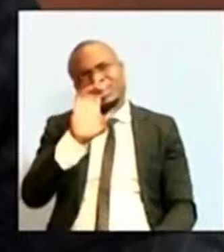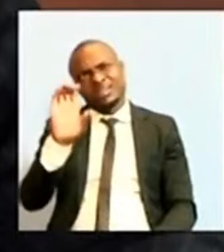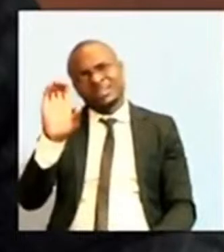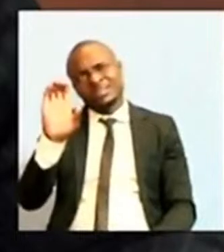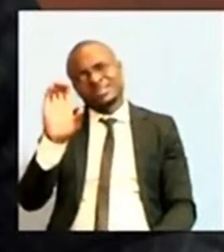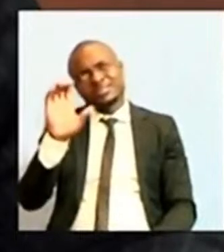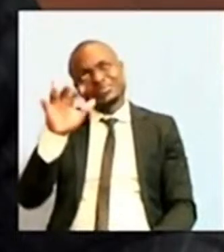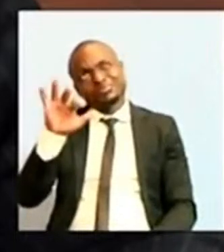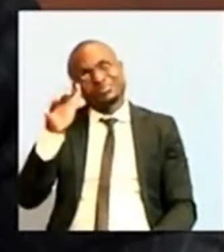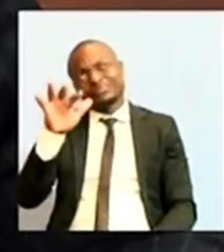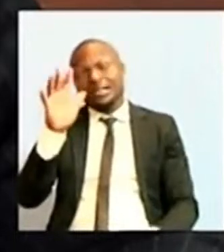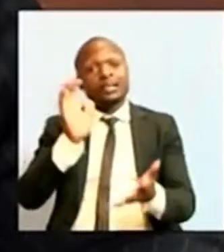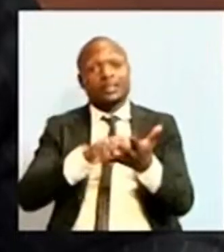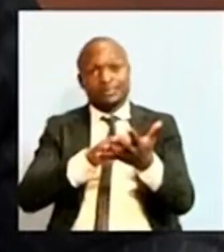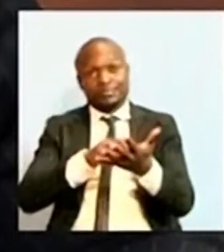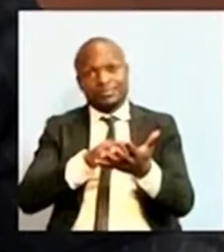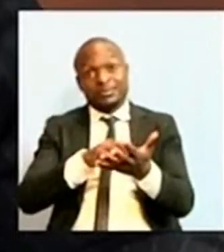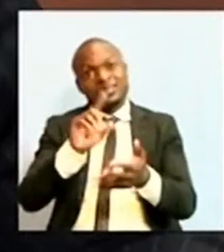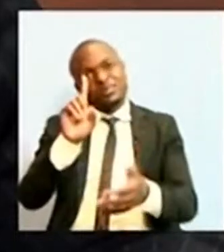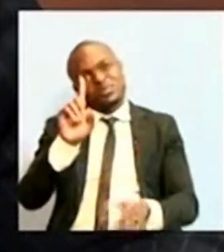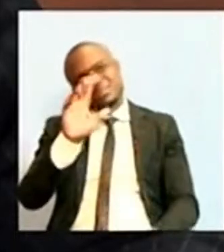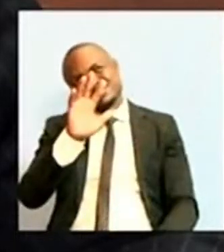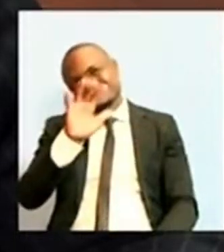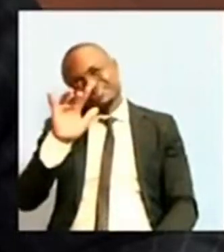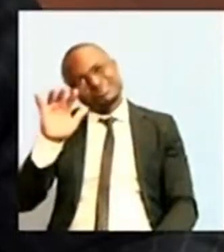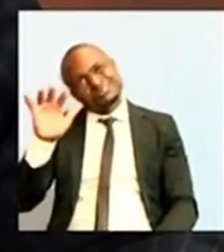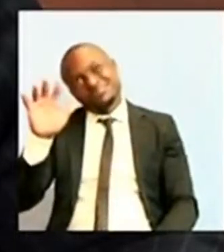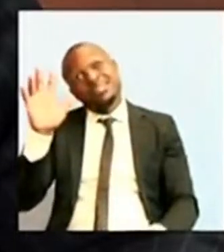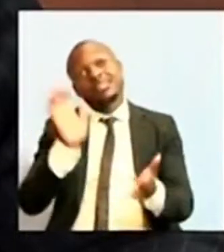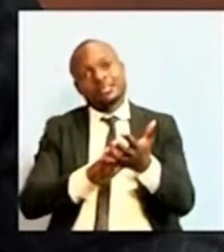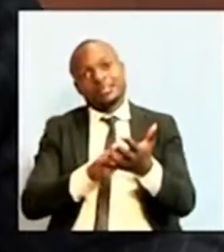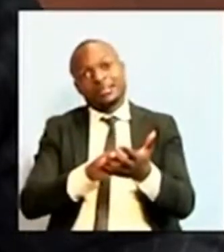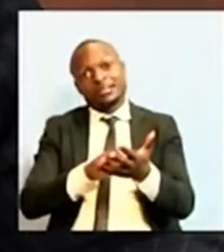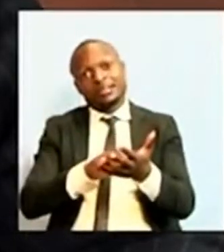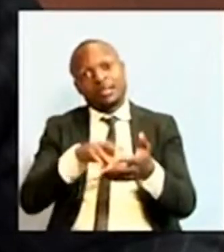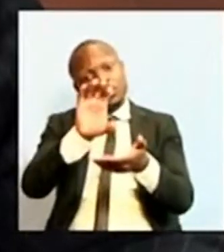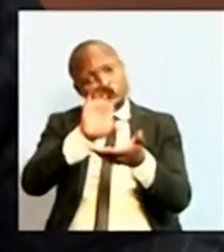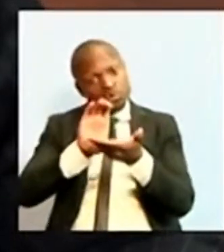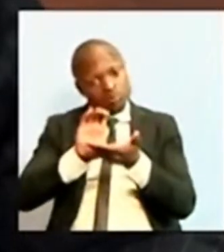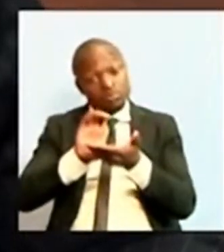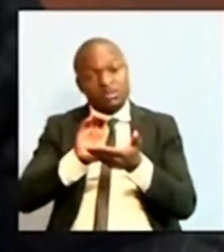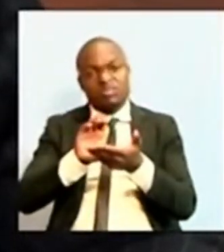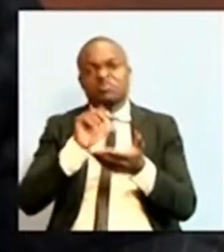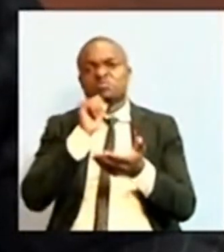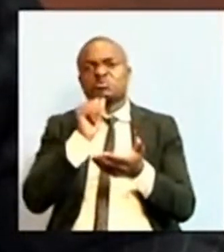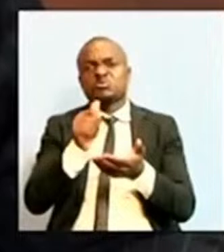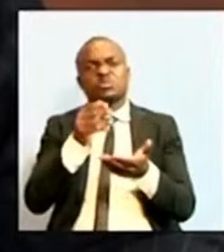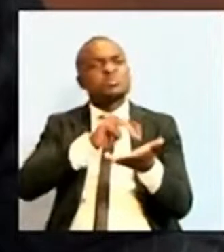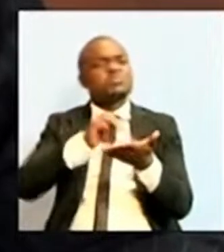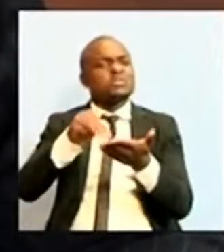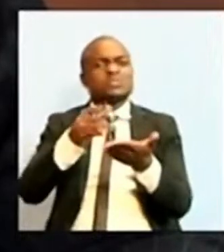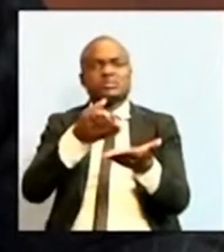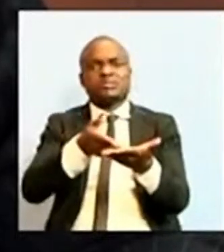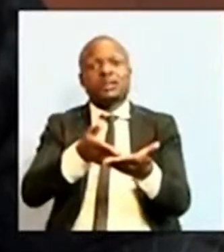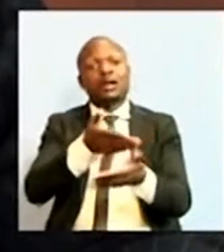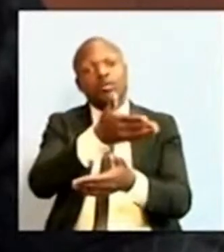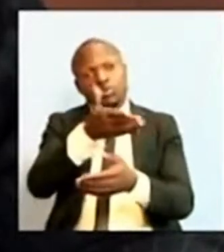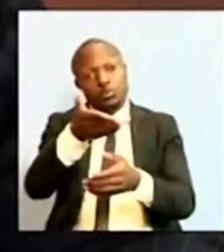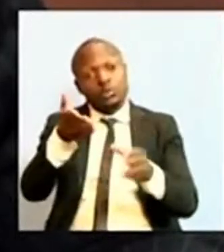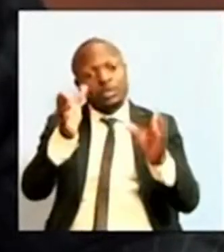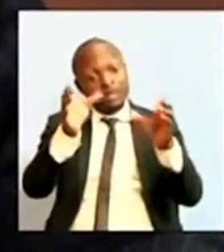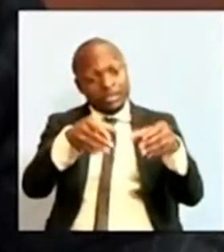thousand statutory obligation. not these millions. And those councils,